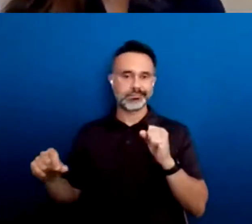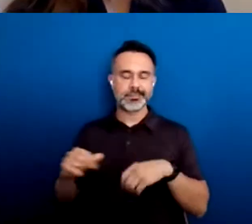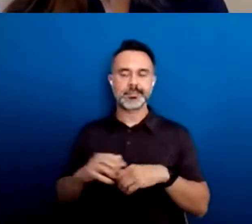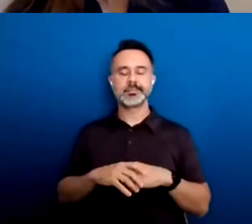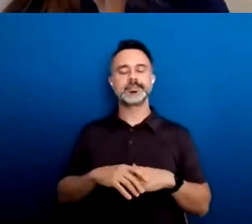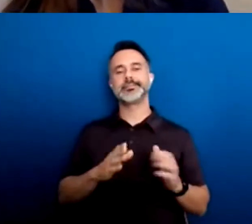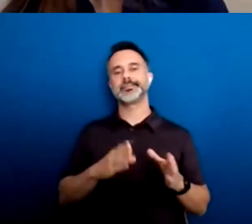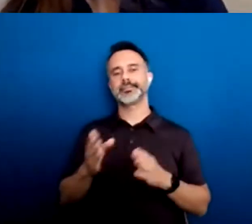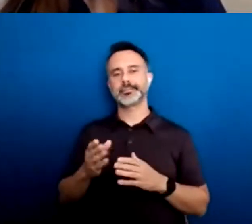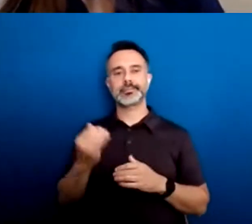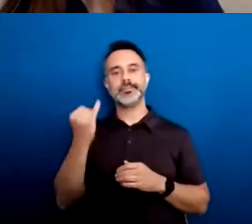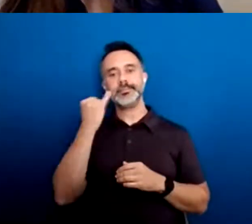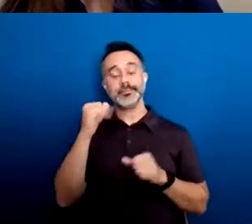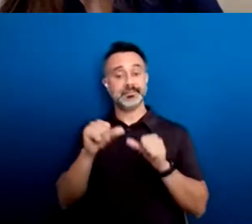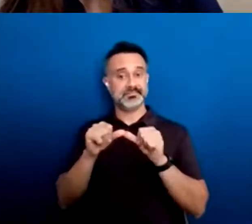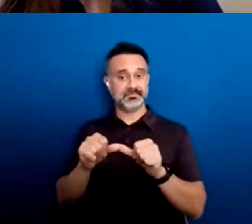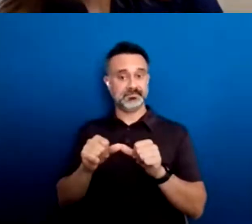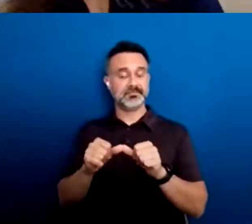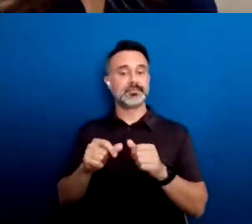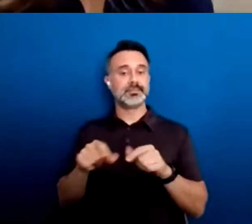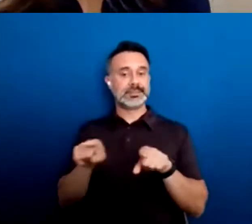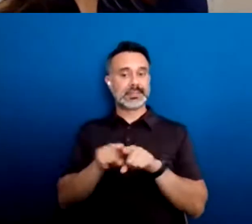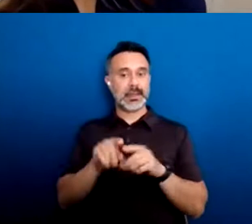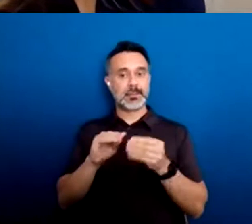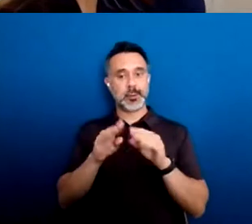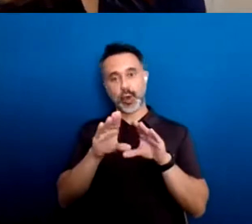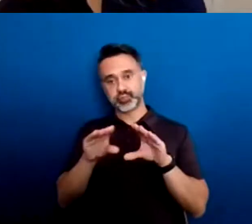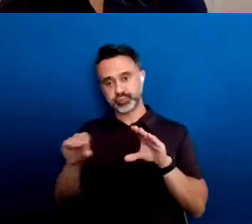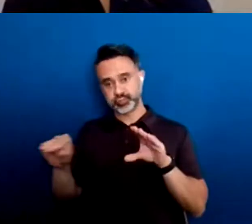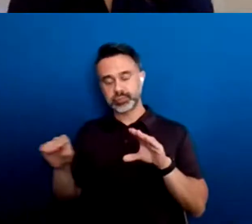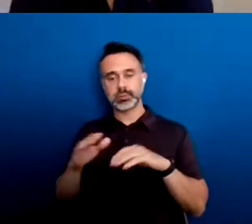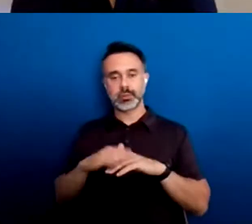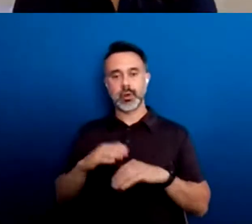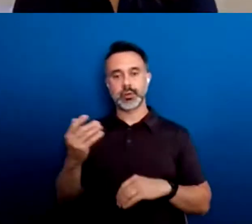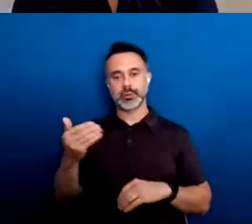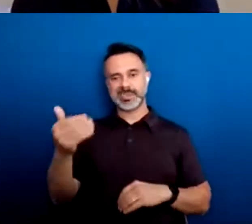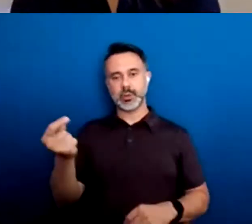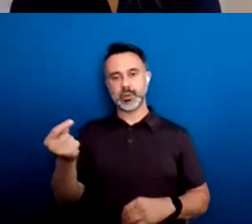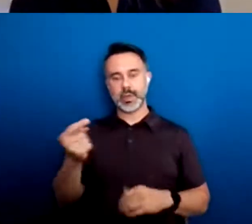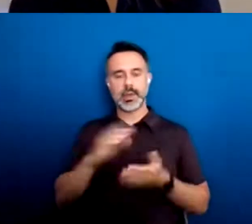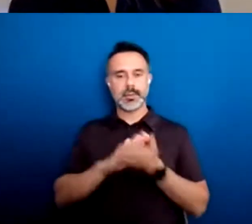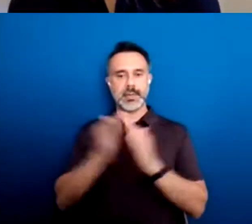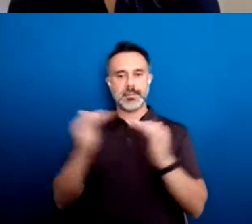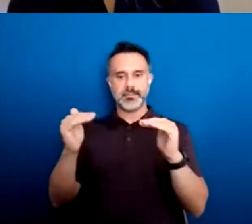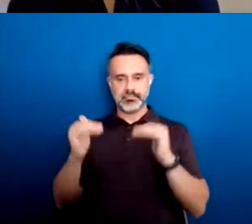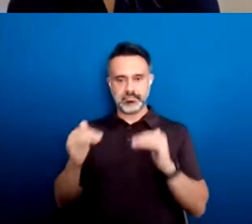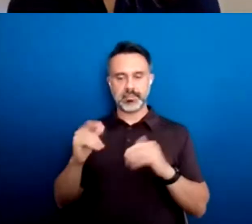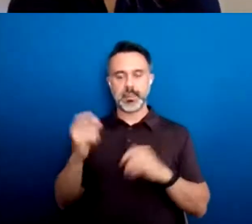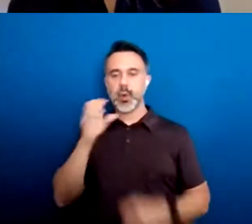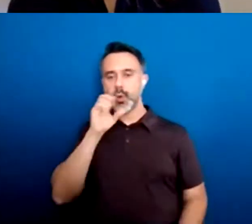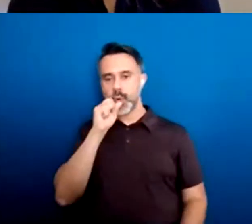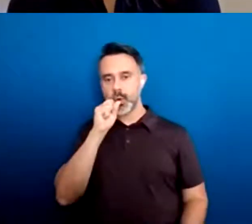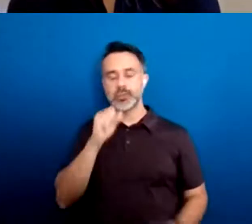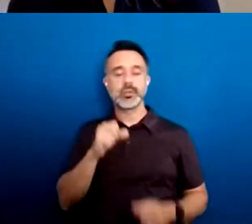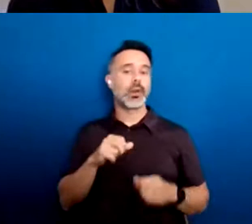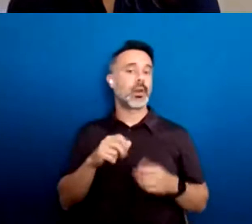assuming that we do meet that criteria Tuesday, we would move to the orange tier, which generally speaking means a lot of the same activities would